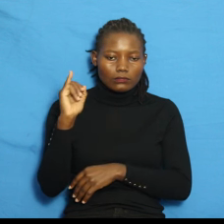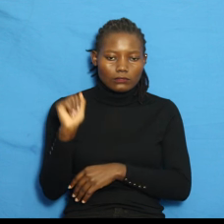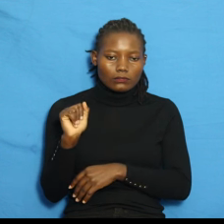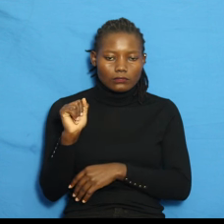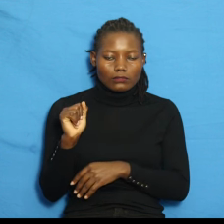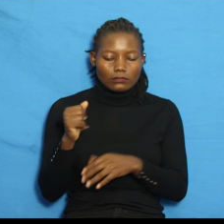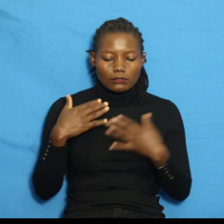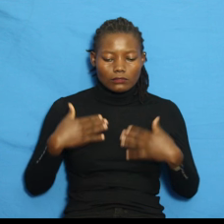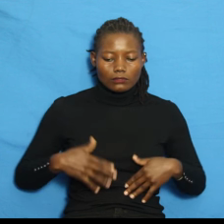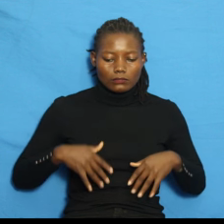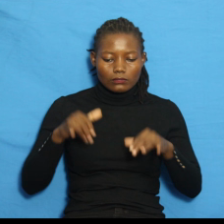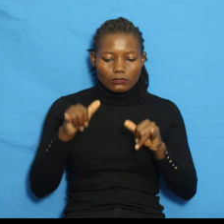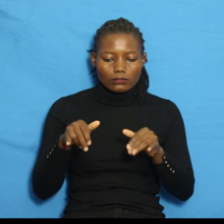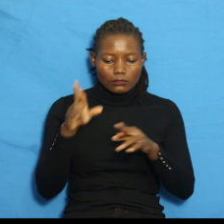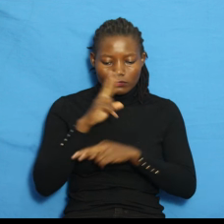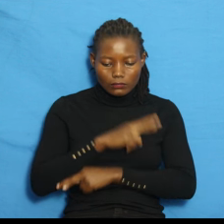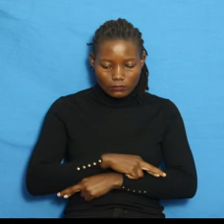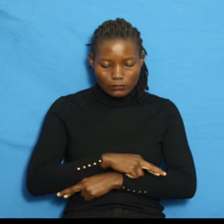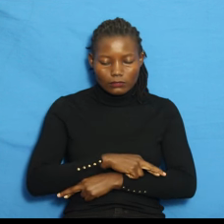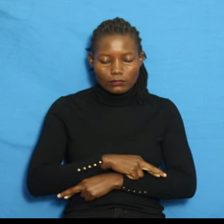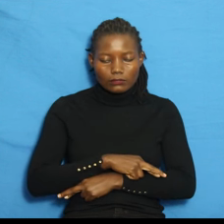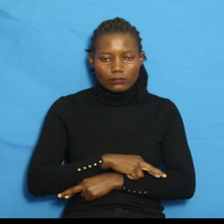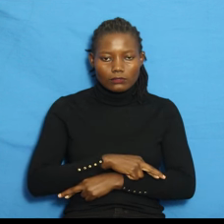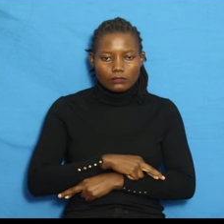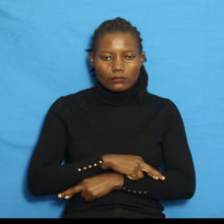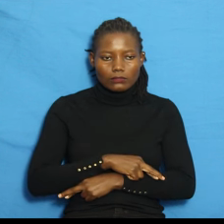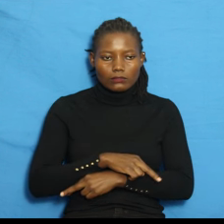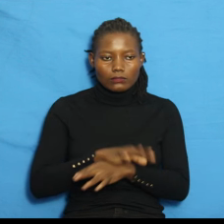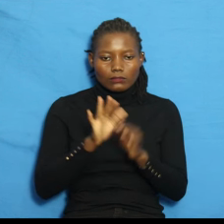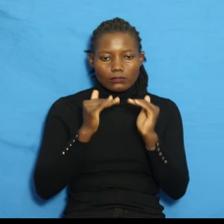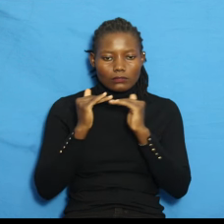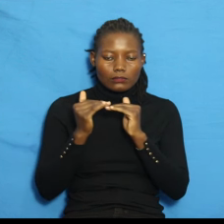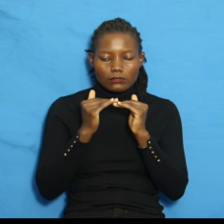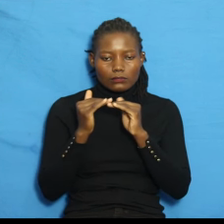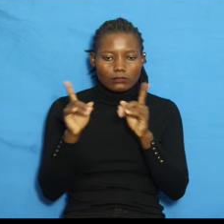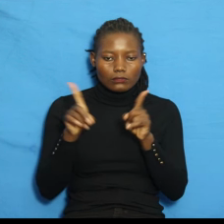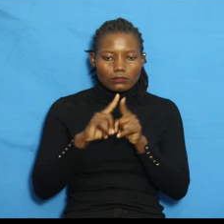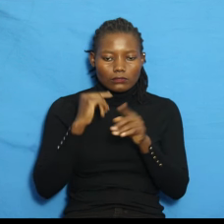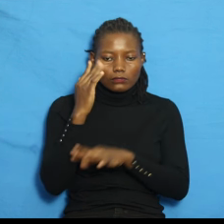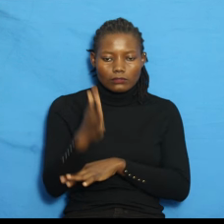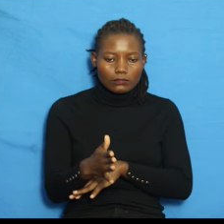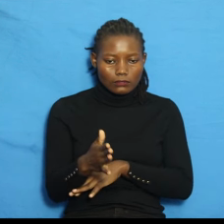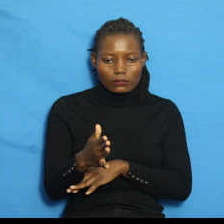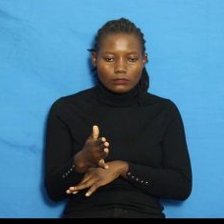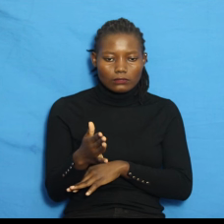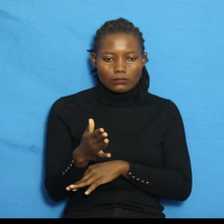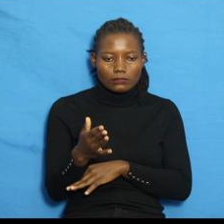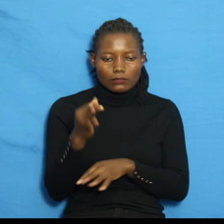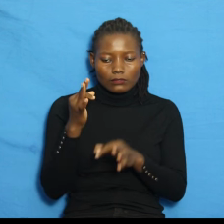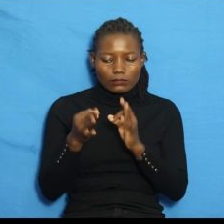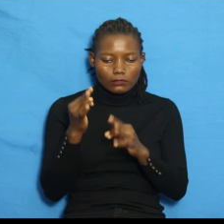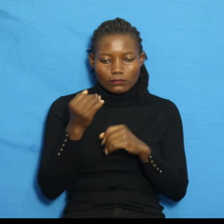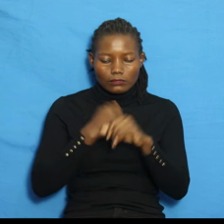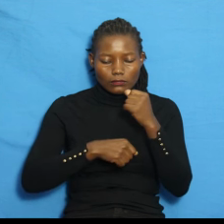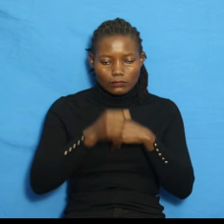law of inertia. A body tends to remain at rest or stay in motion, in uniform motion, and in the